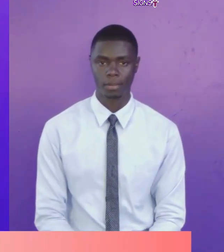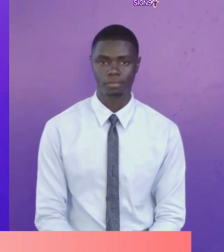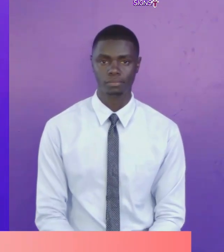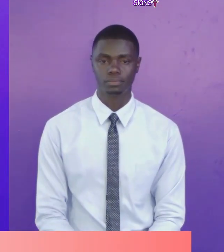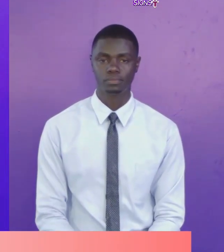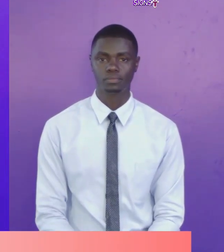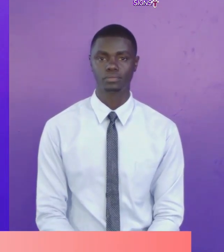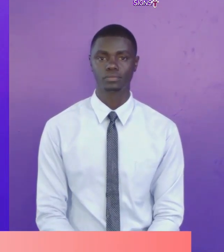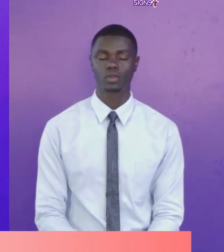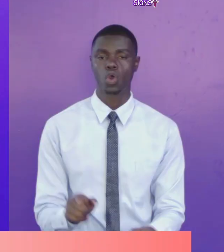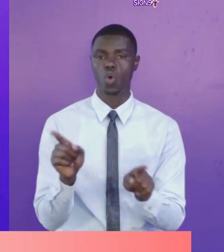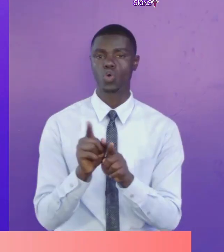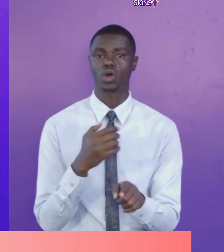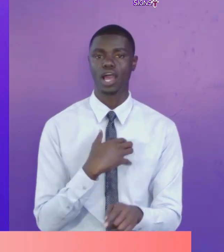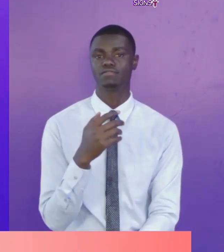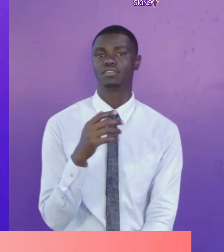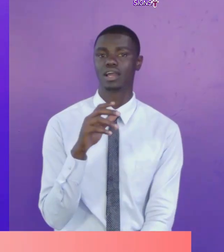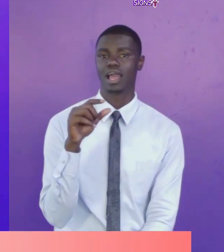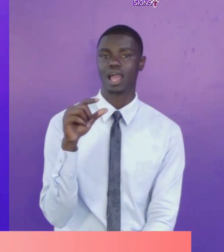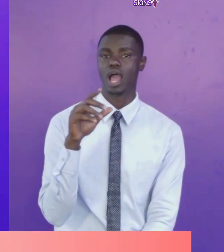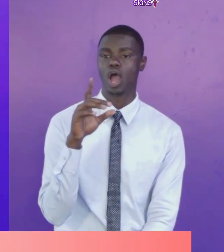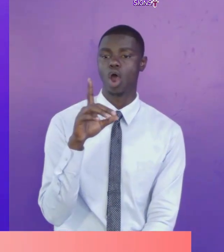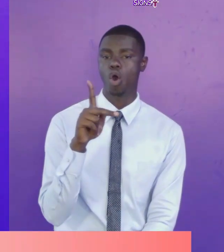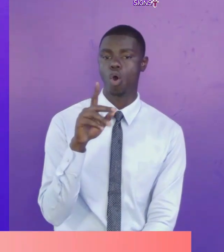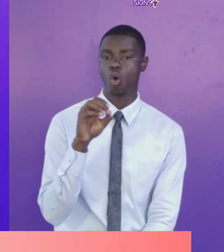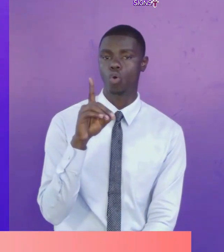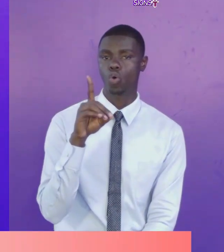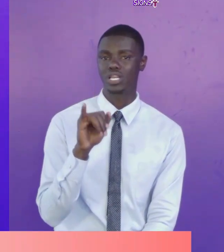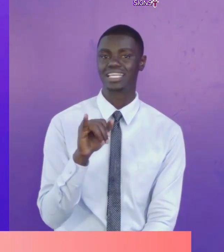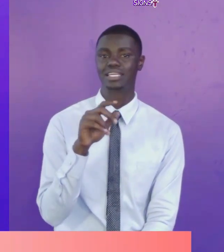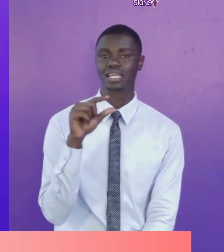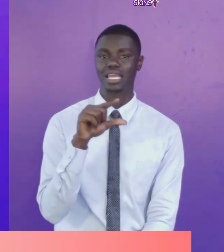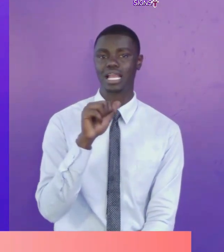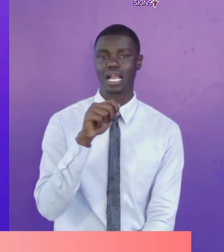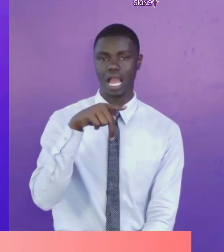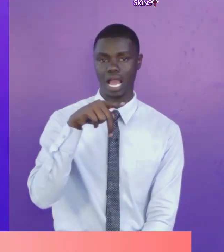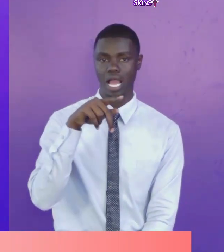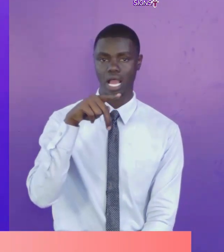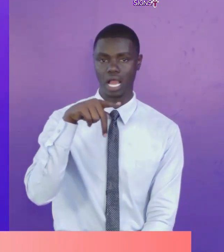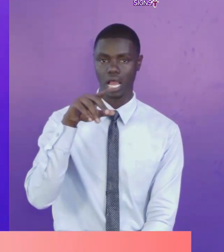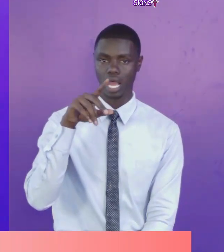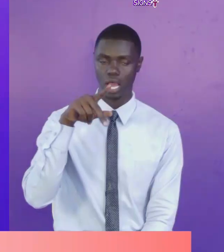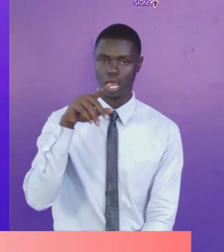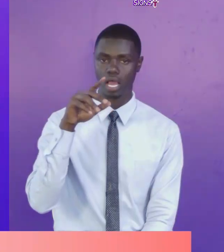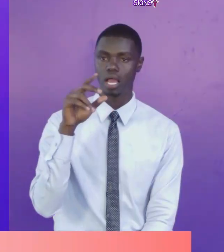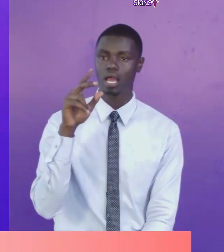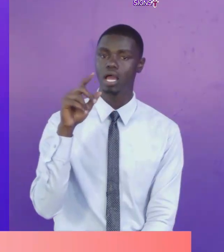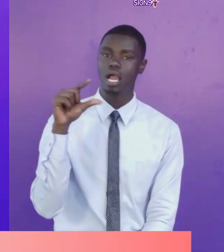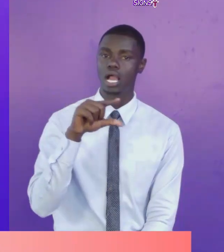They also have Akina Cody Gakpo, Zagzi. By the way, Zagzi performs so